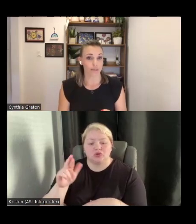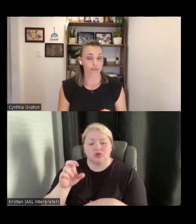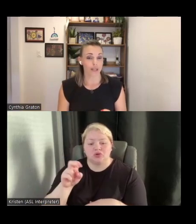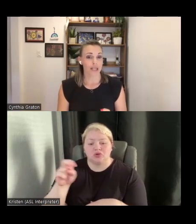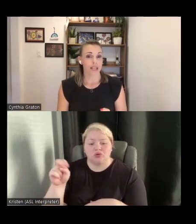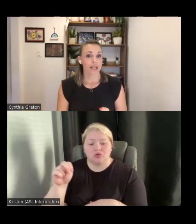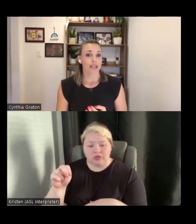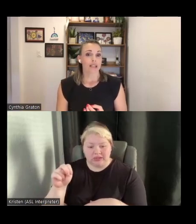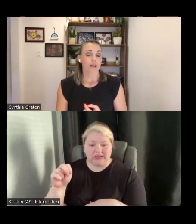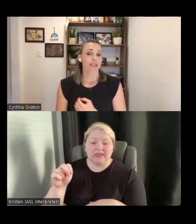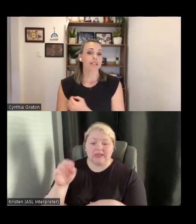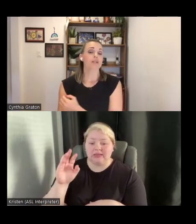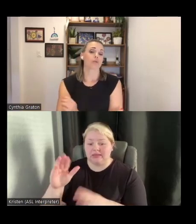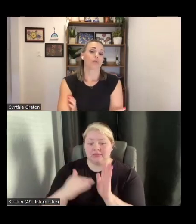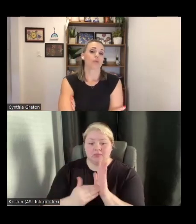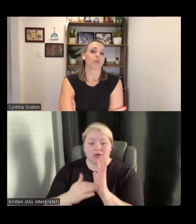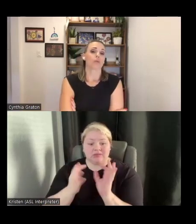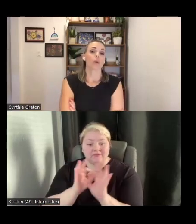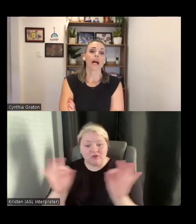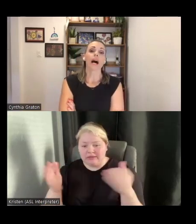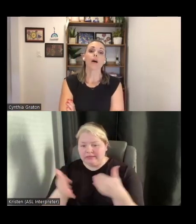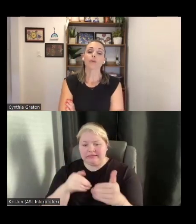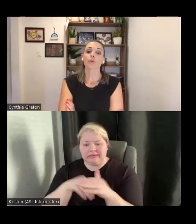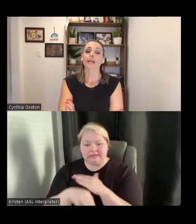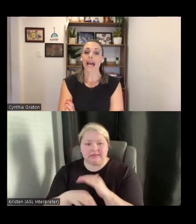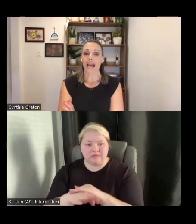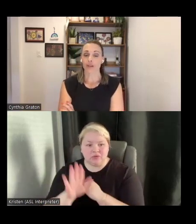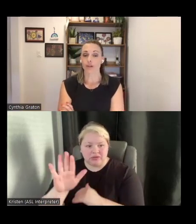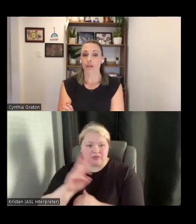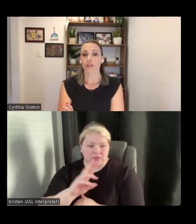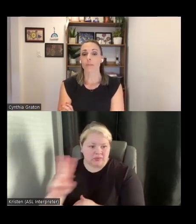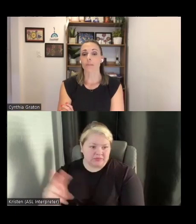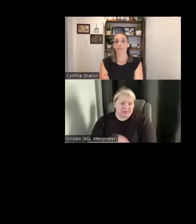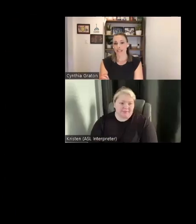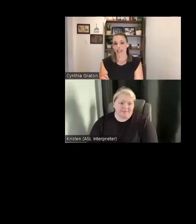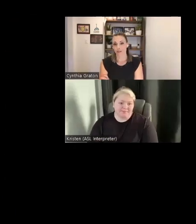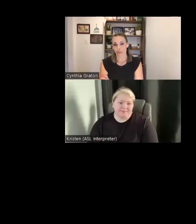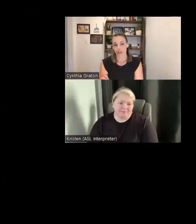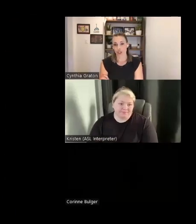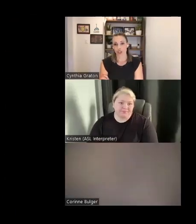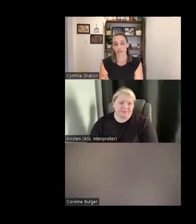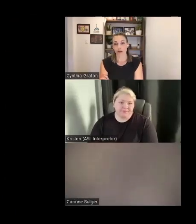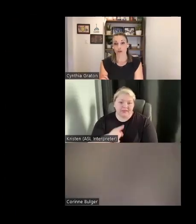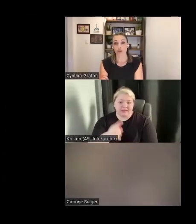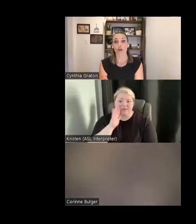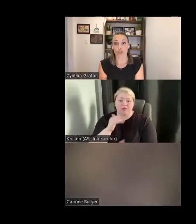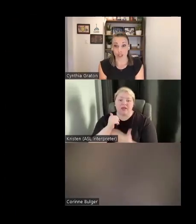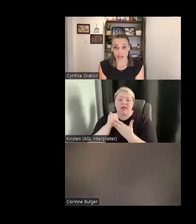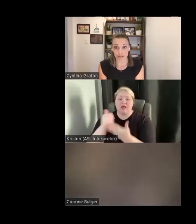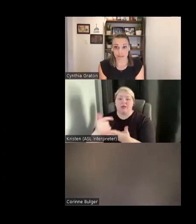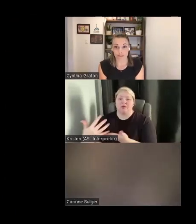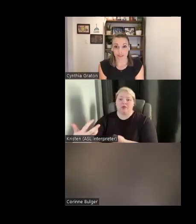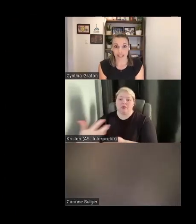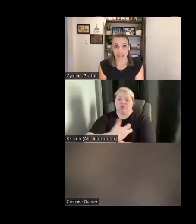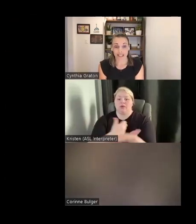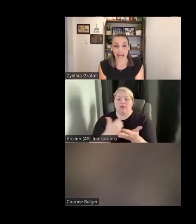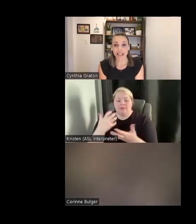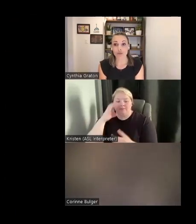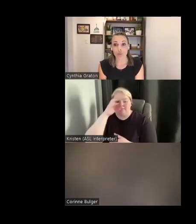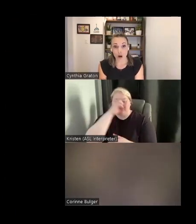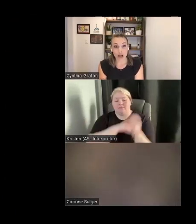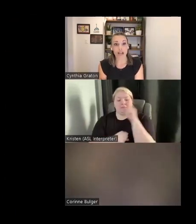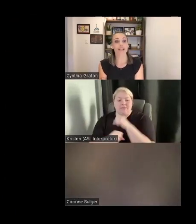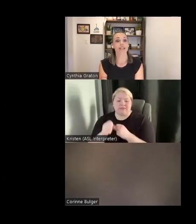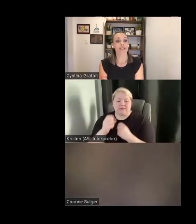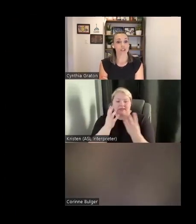livesinthebalance.org. So this tool will help you gather the missing information about your Jake. That